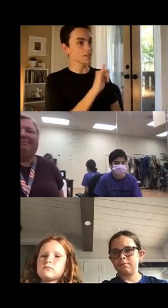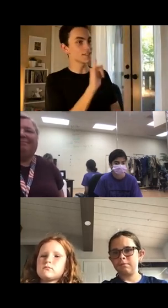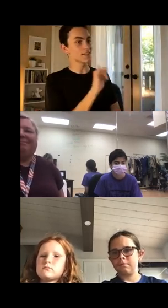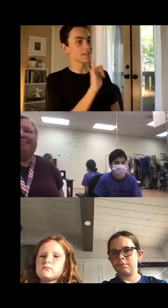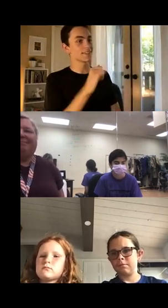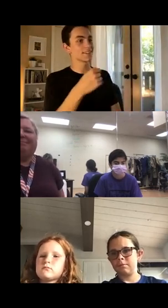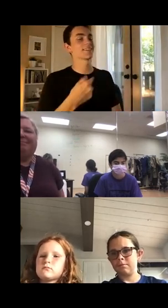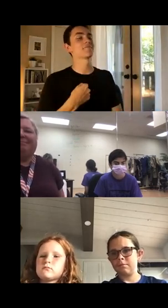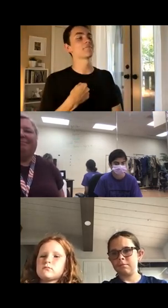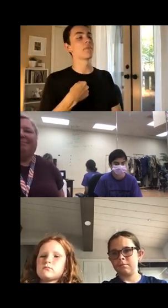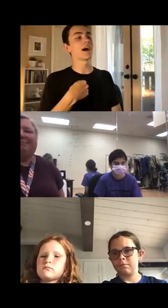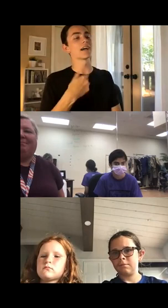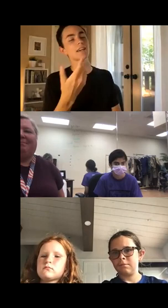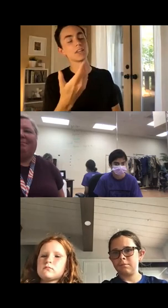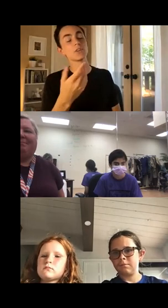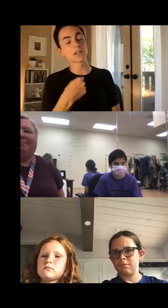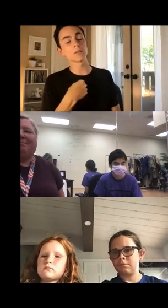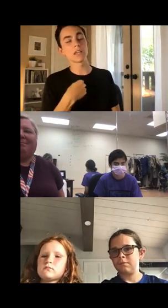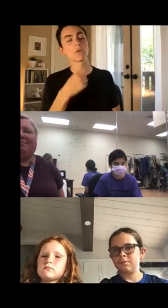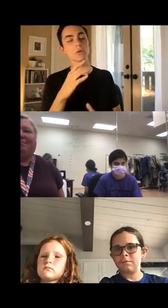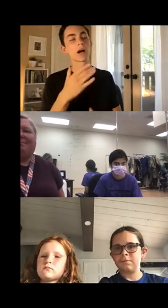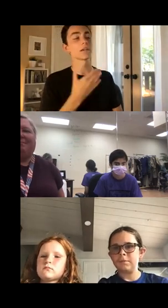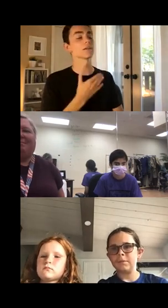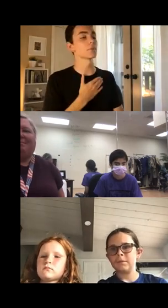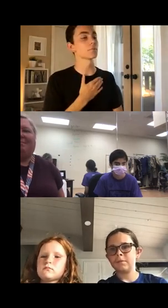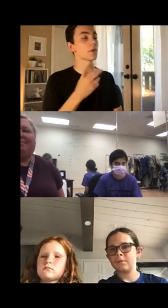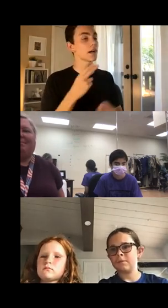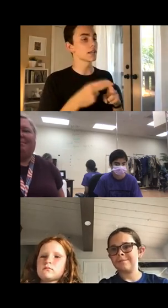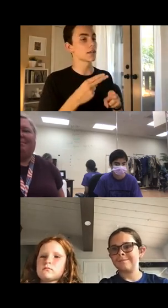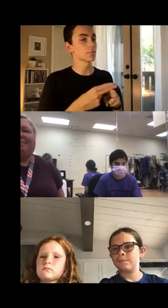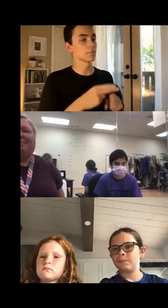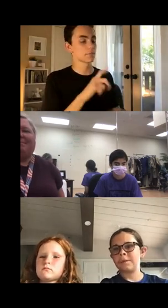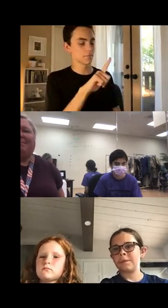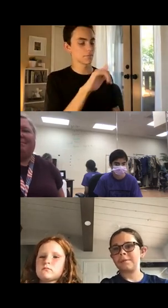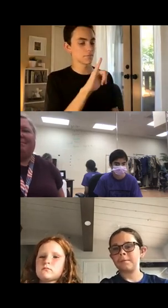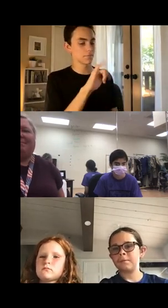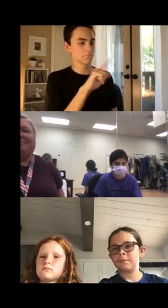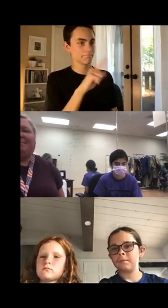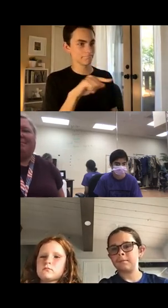Oh, I see. My, and you can sign me or my, but my name